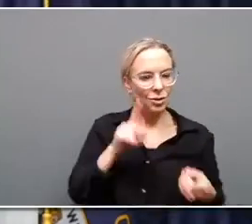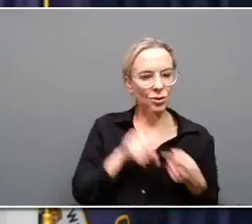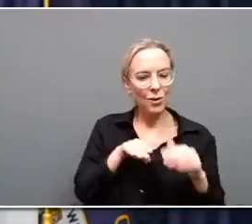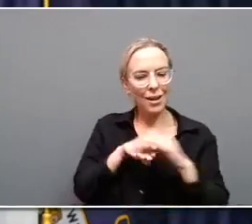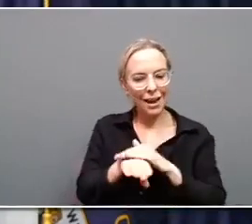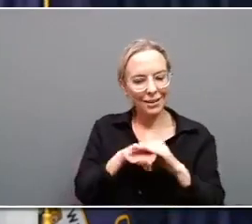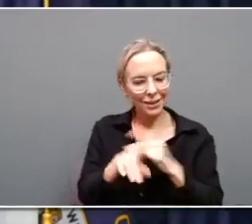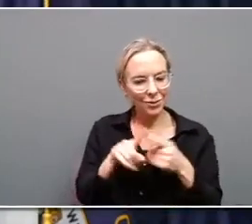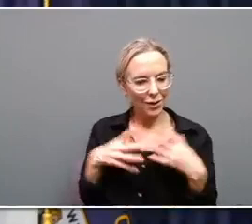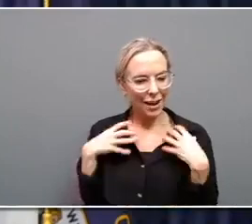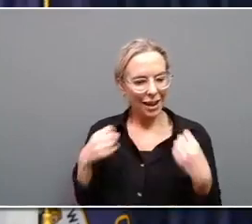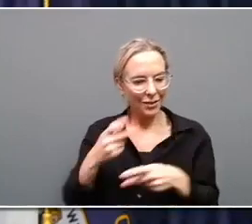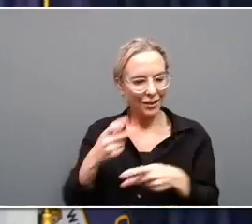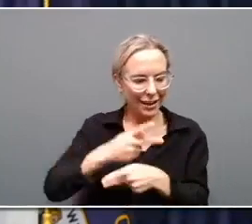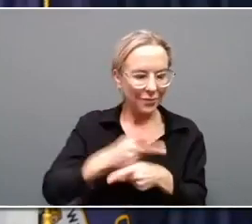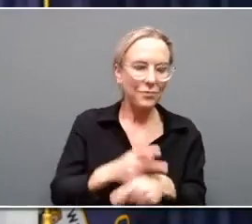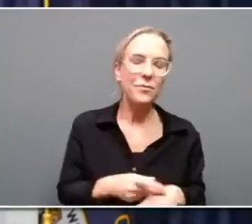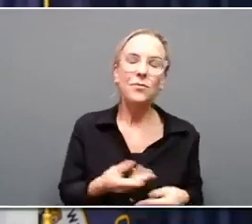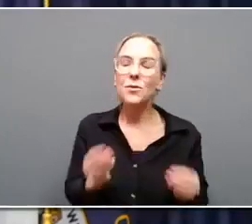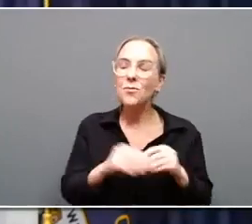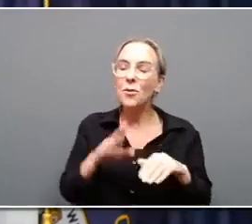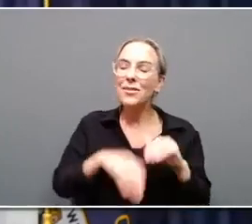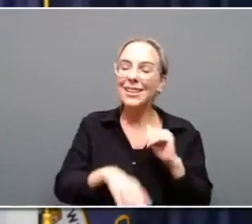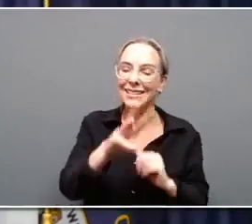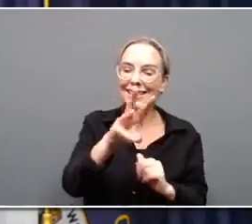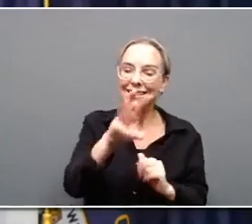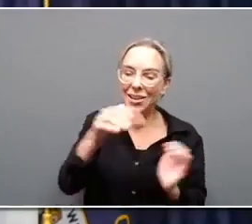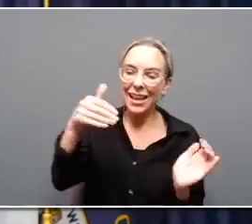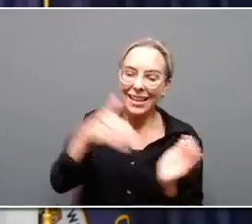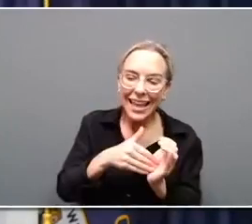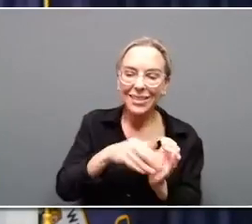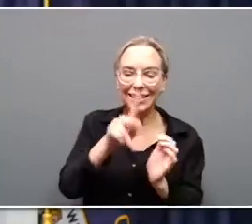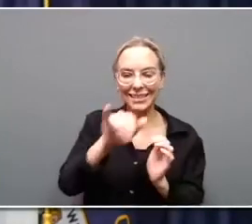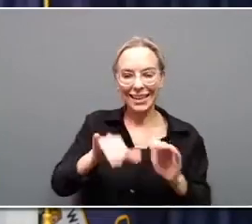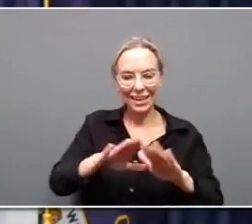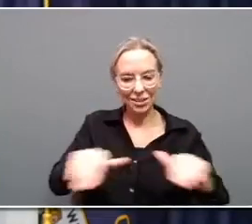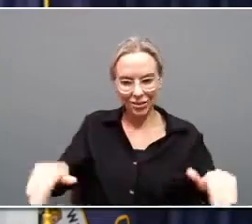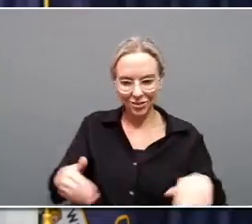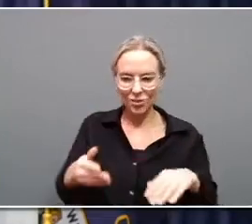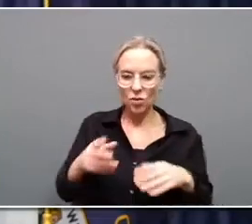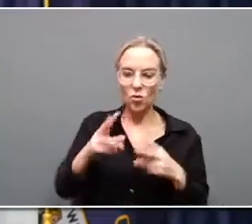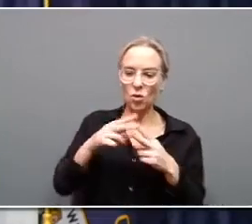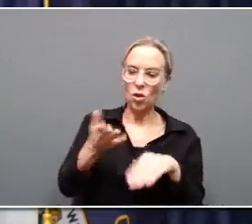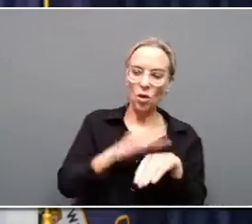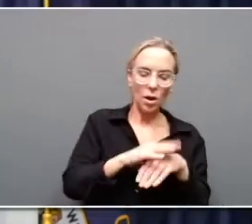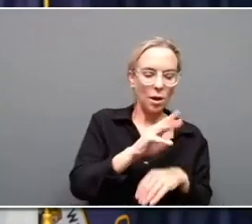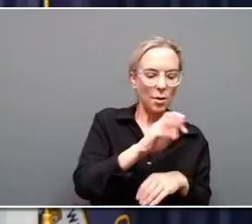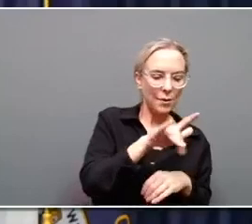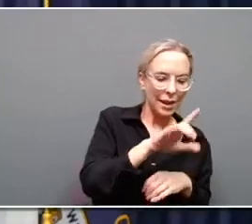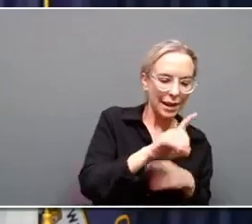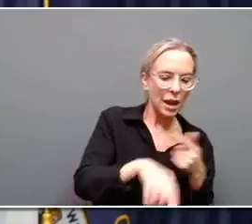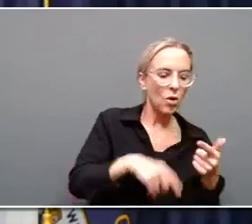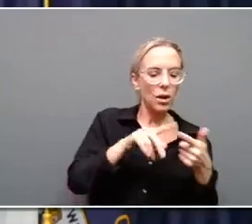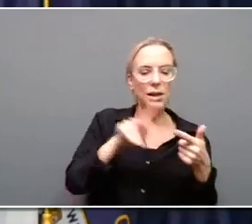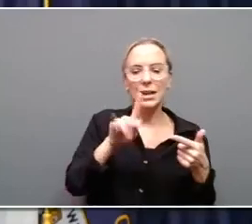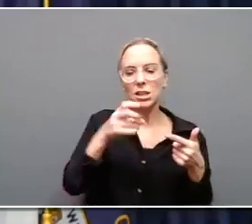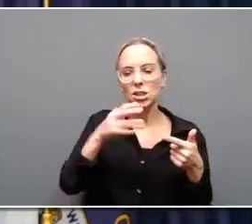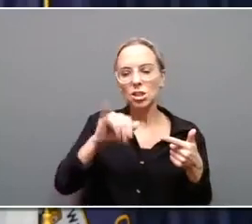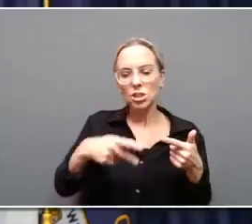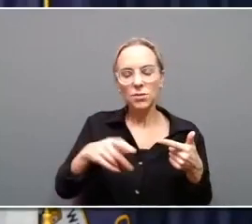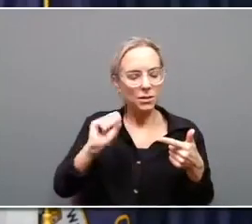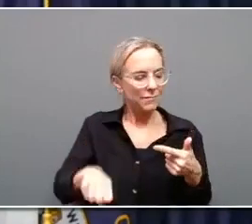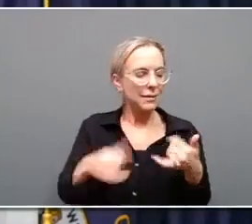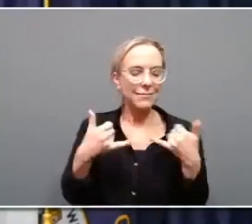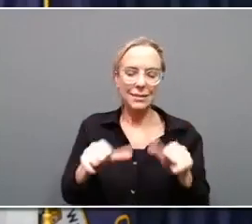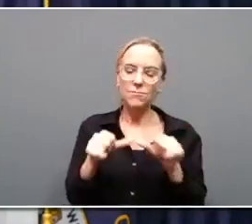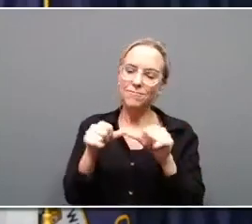than 600,000 Kentucky children on Medicaid and the K-CHIP program will continue to have